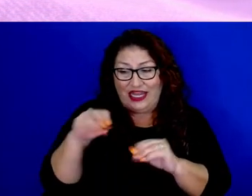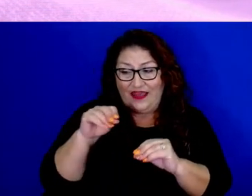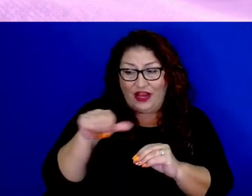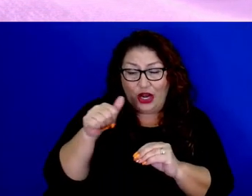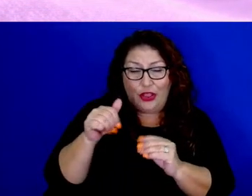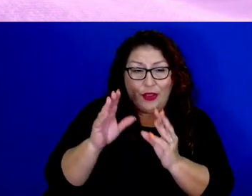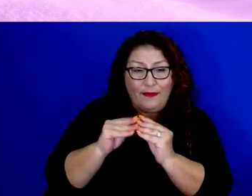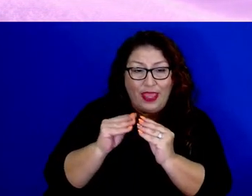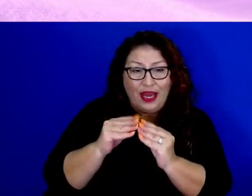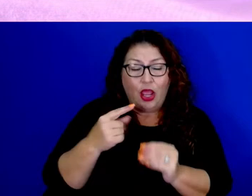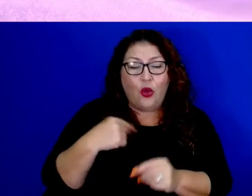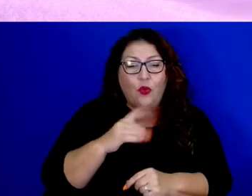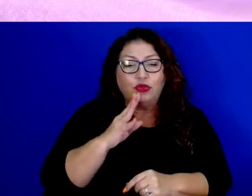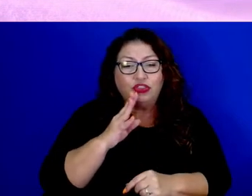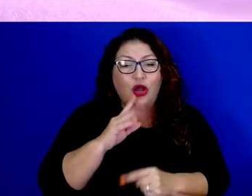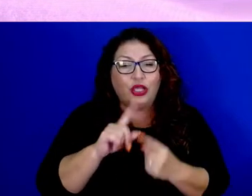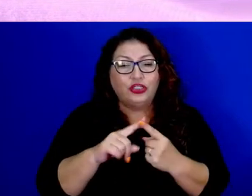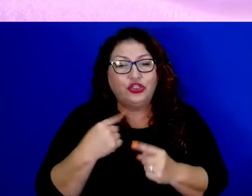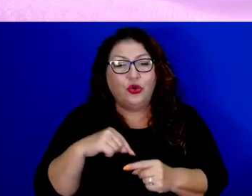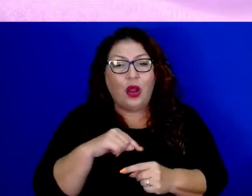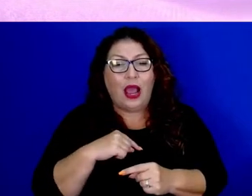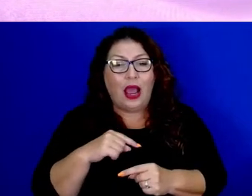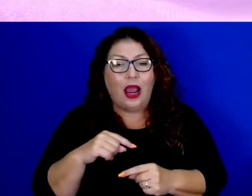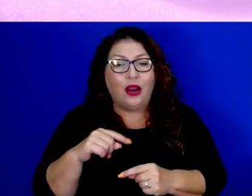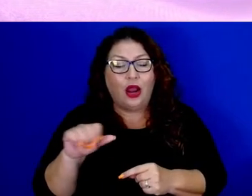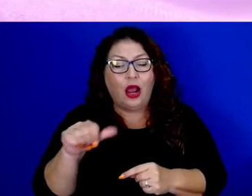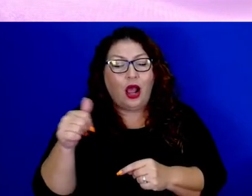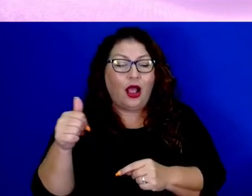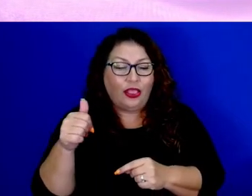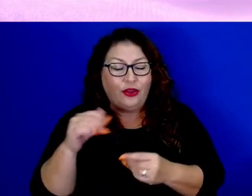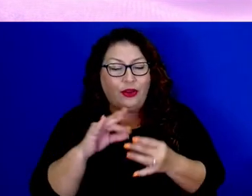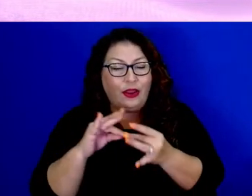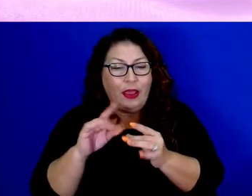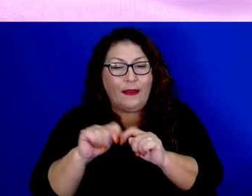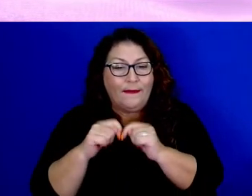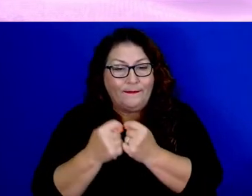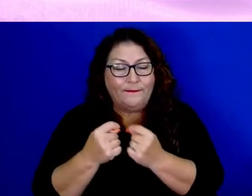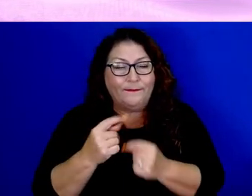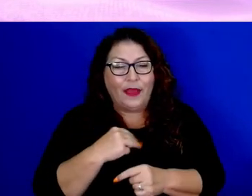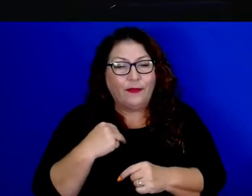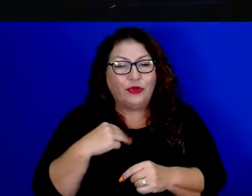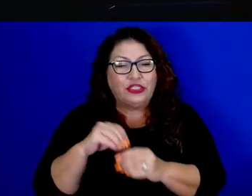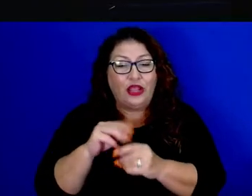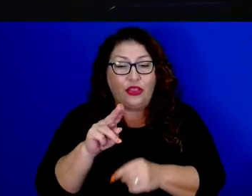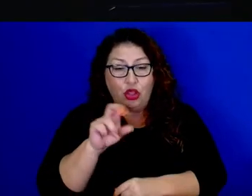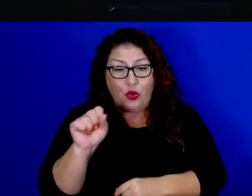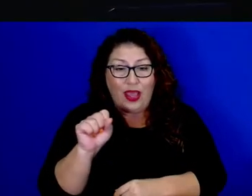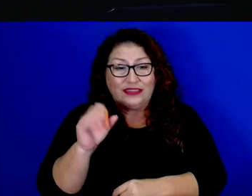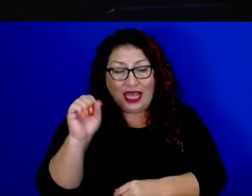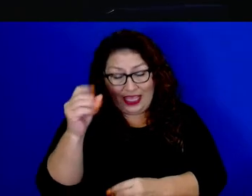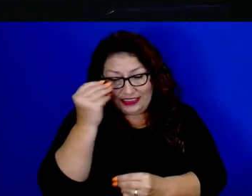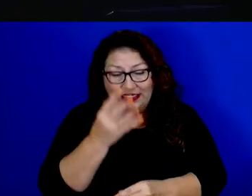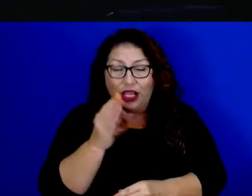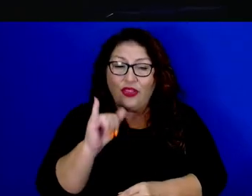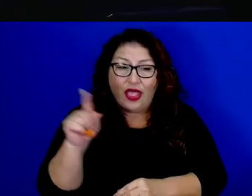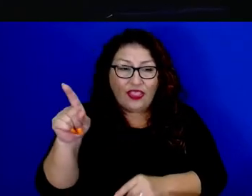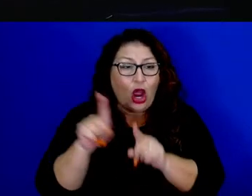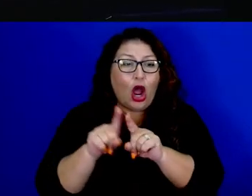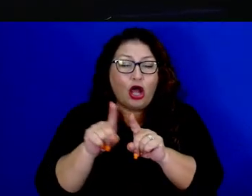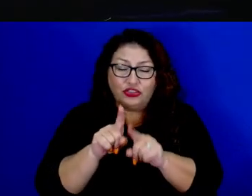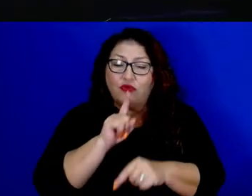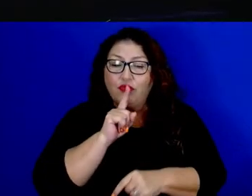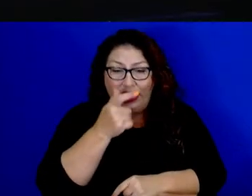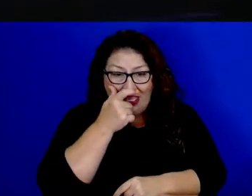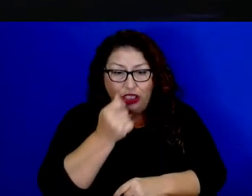to our counterparts in the US. And I can tell you that they are also very much interested in ensuring